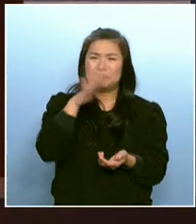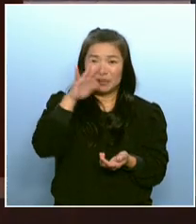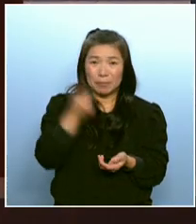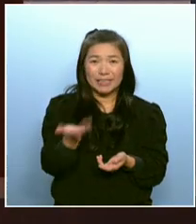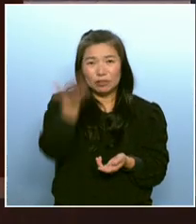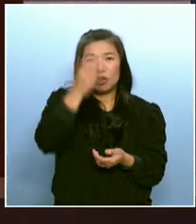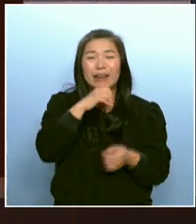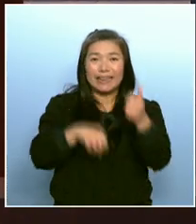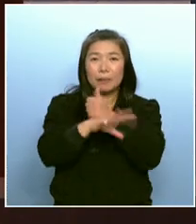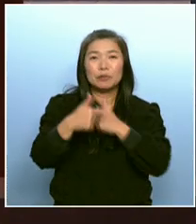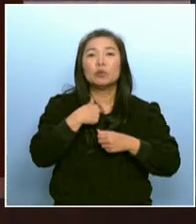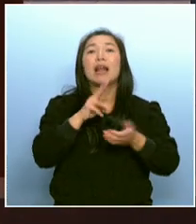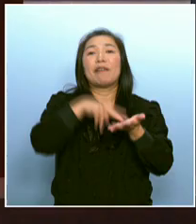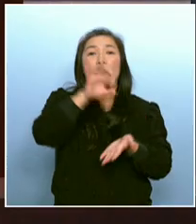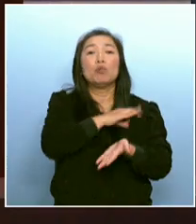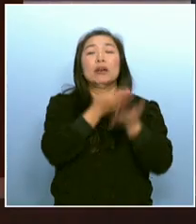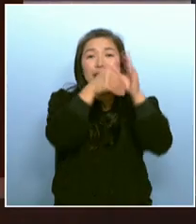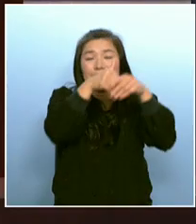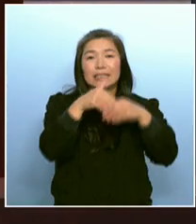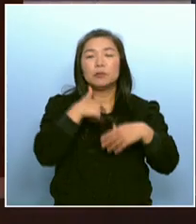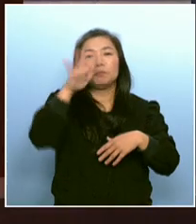for $40 million and then $30 million.